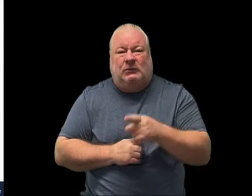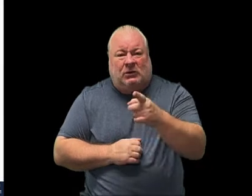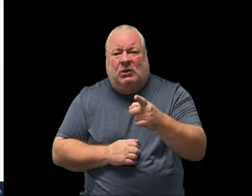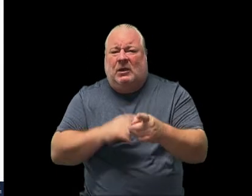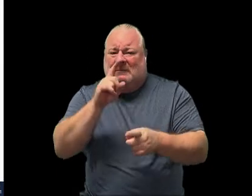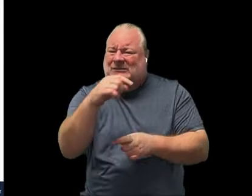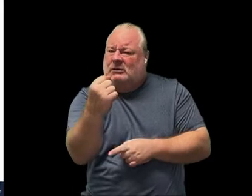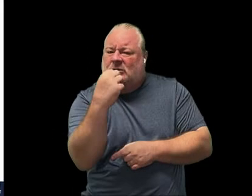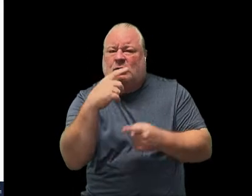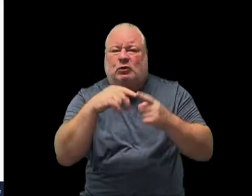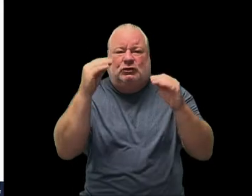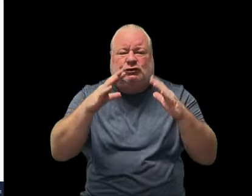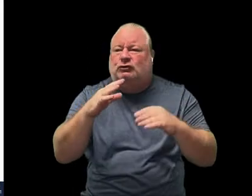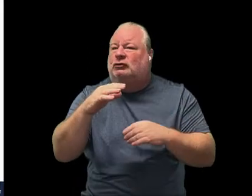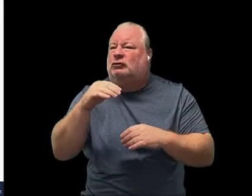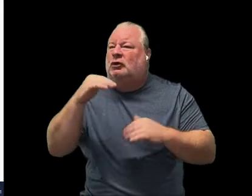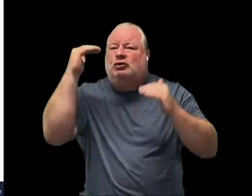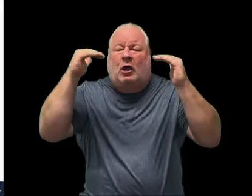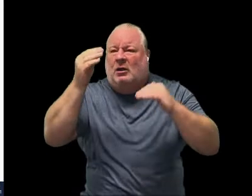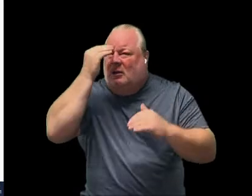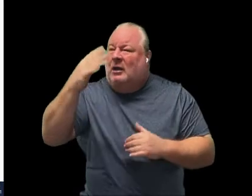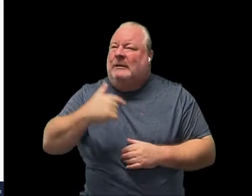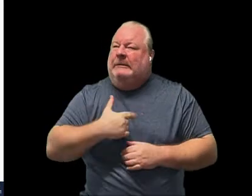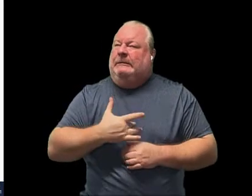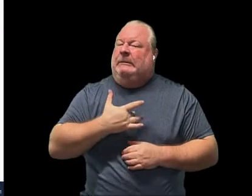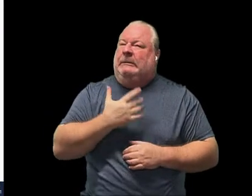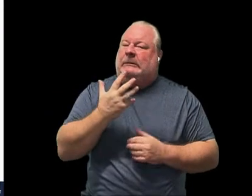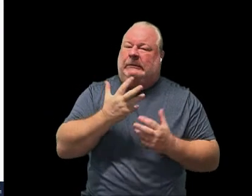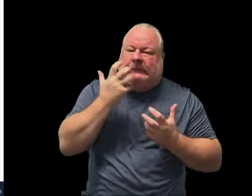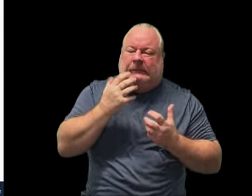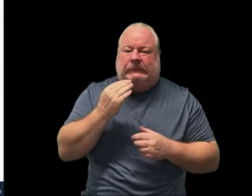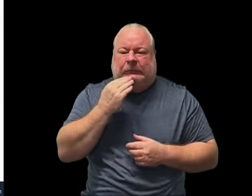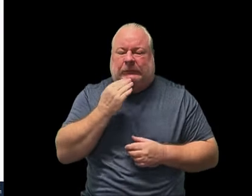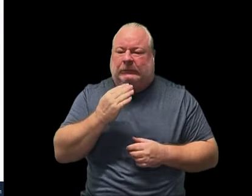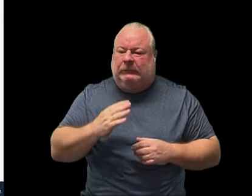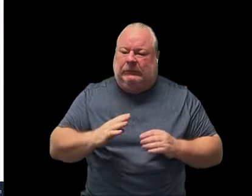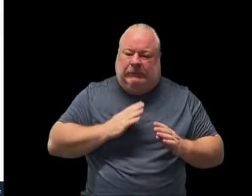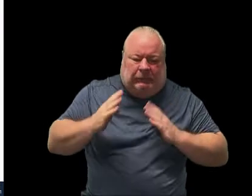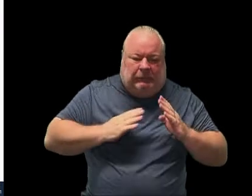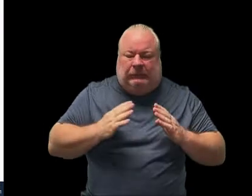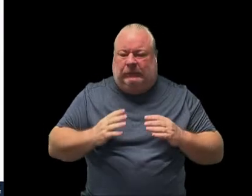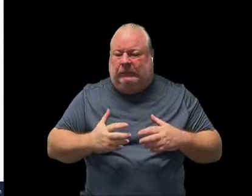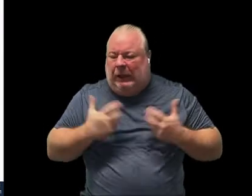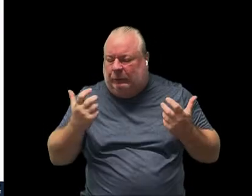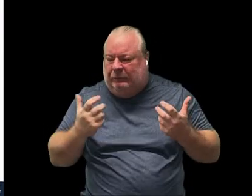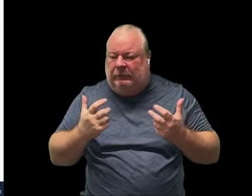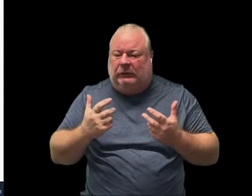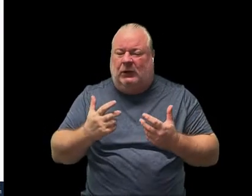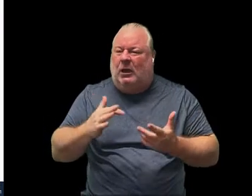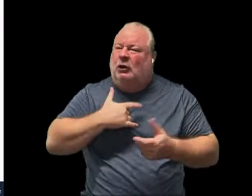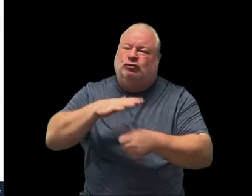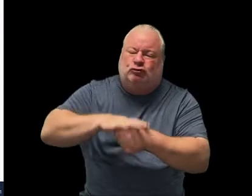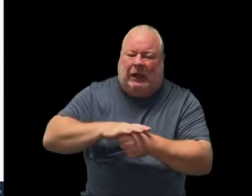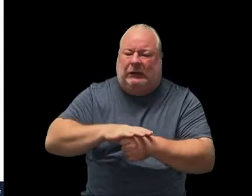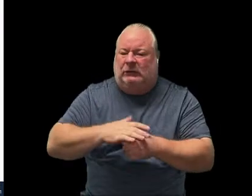angry, stressed, bored, or calm. If you select angry, you're going to have